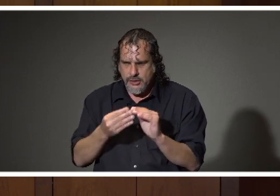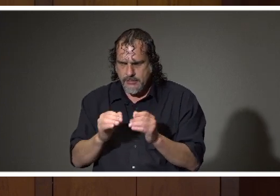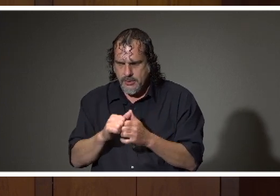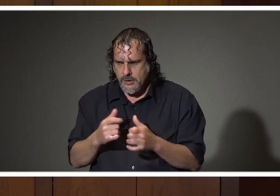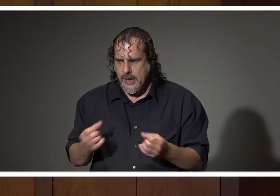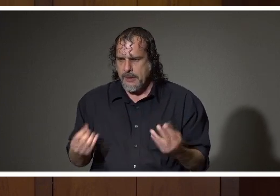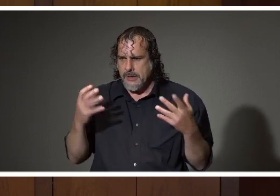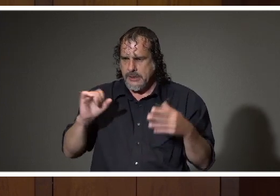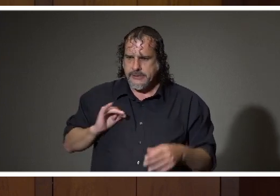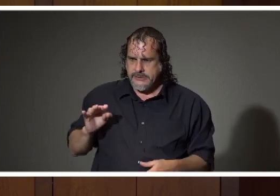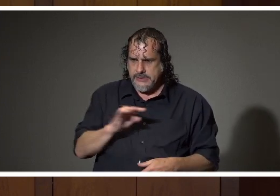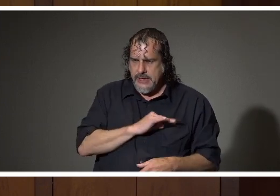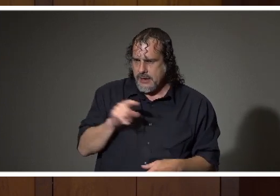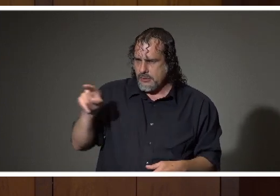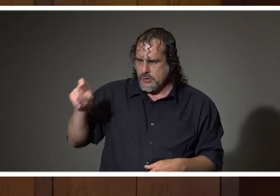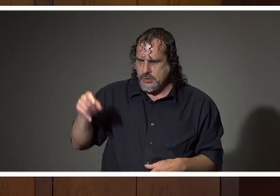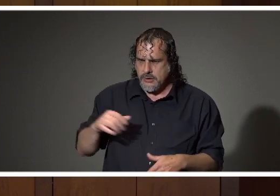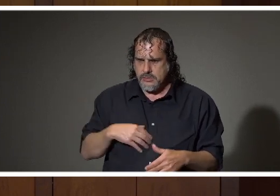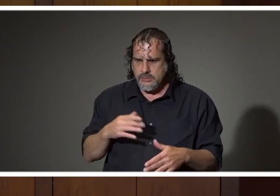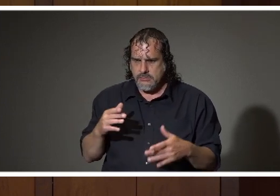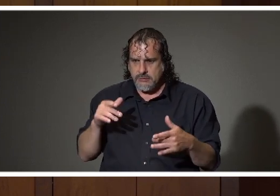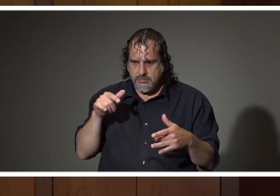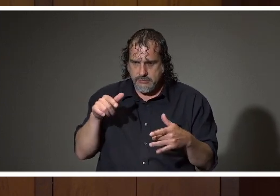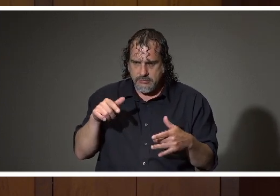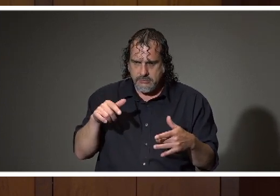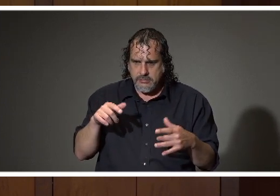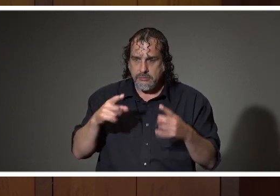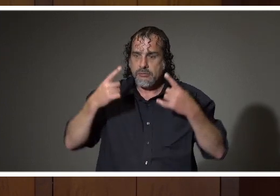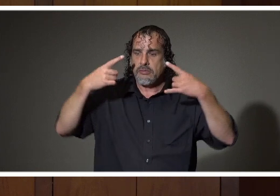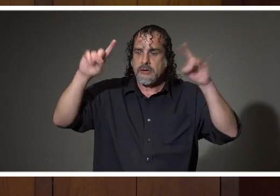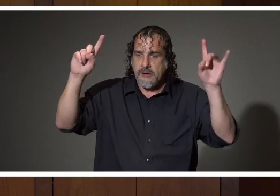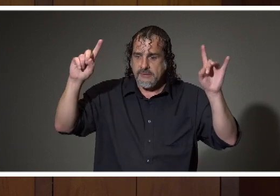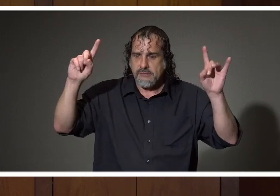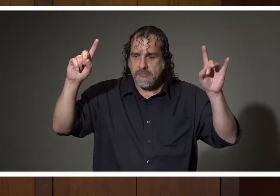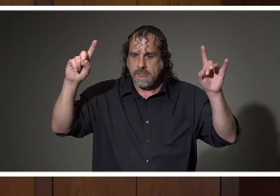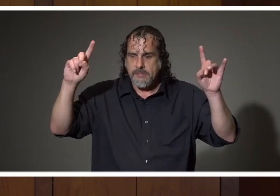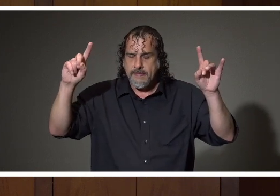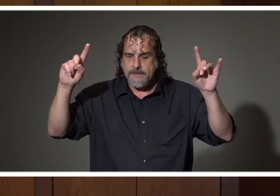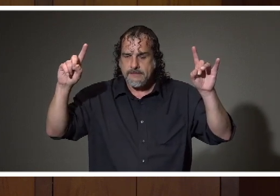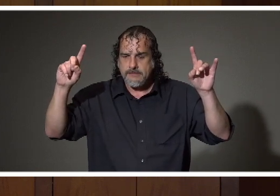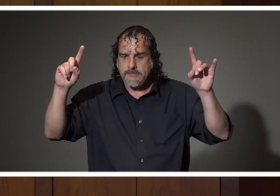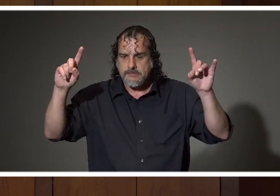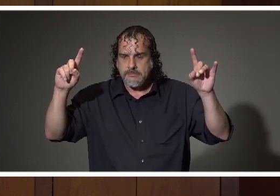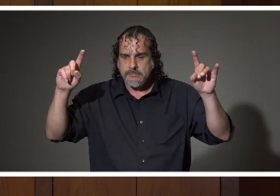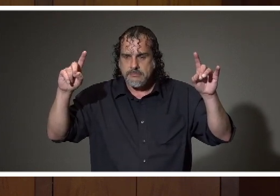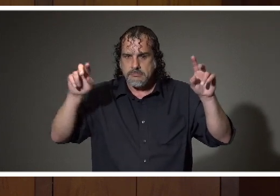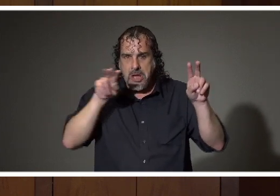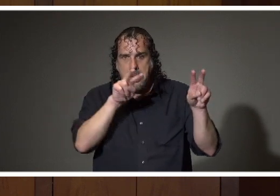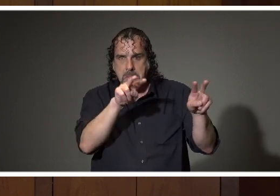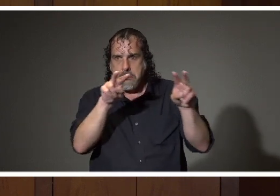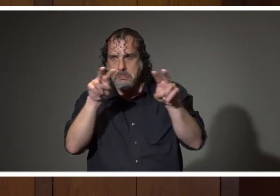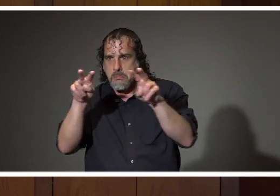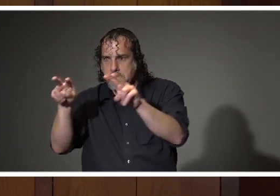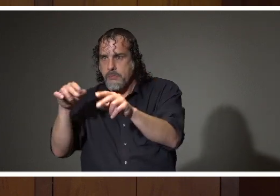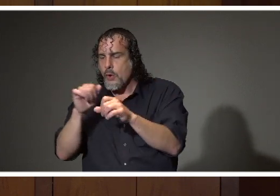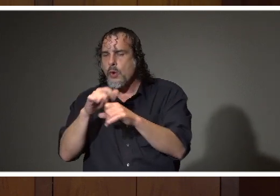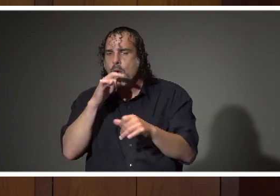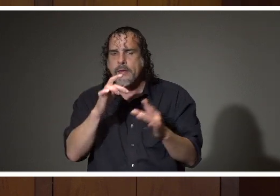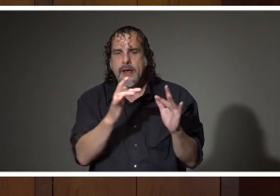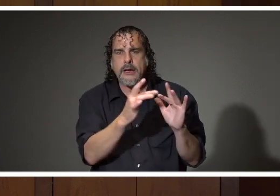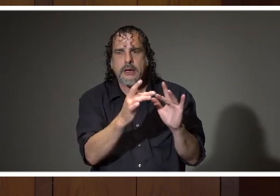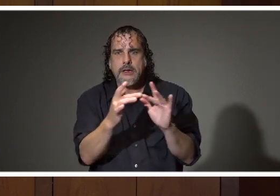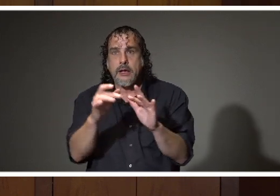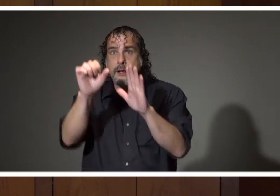would need in this field to successfully do contact tracing